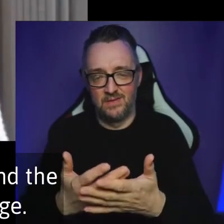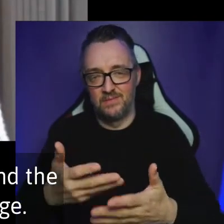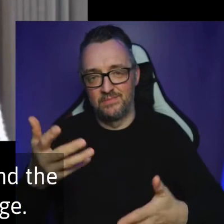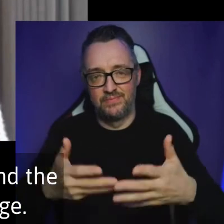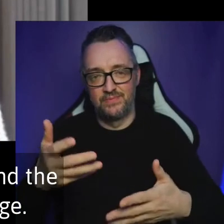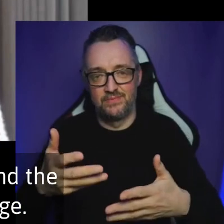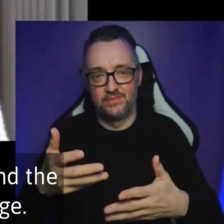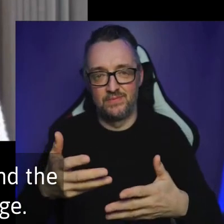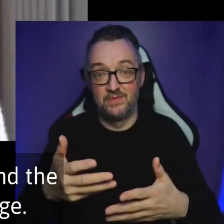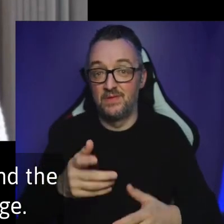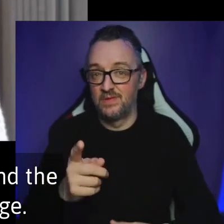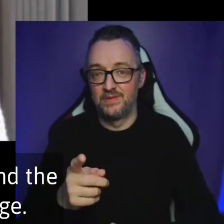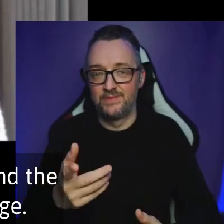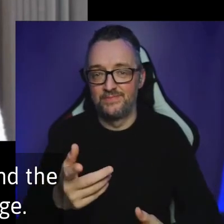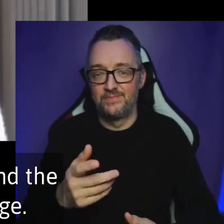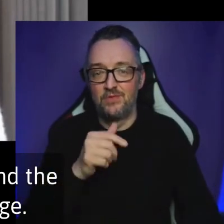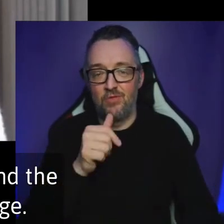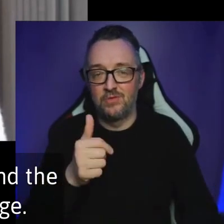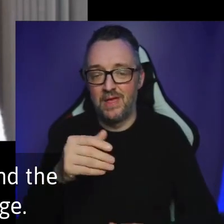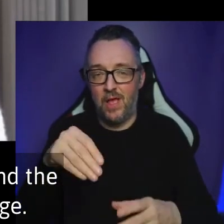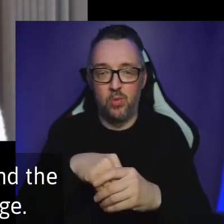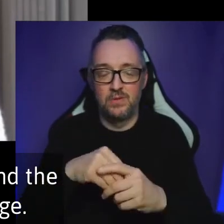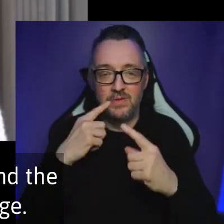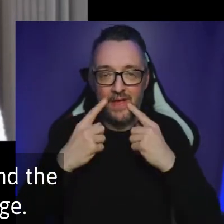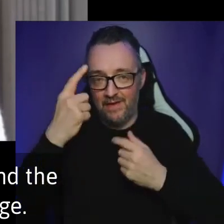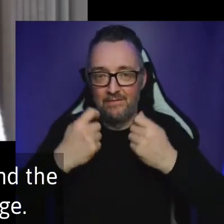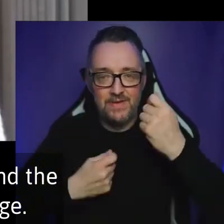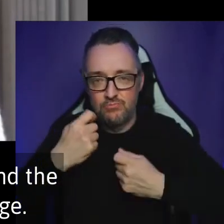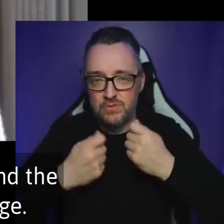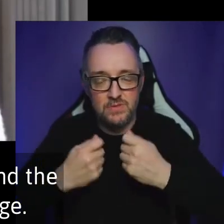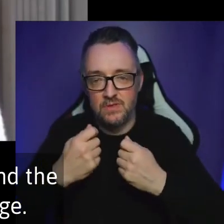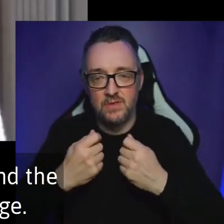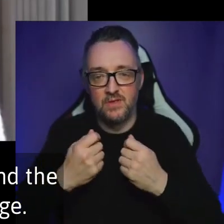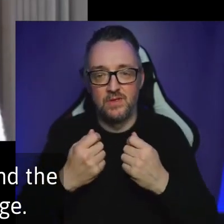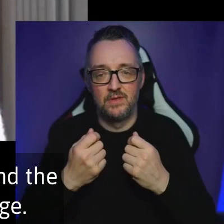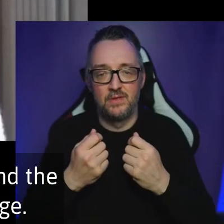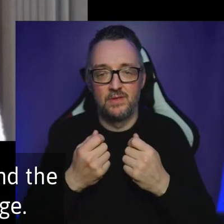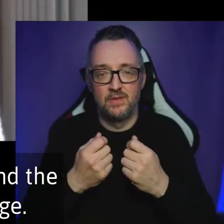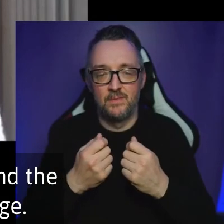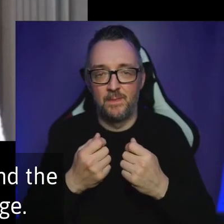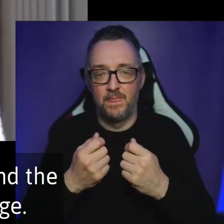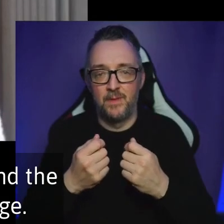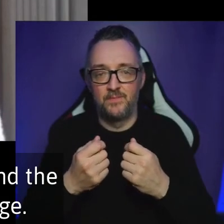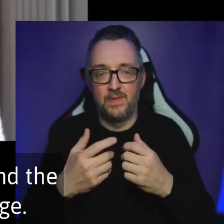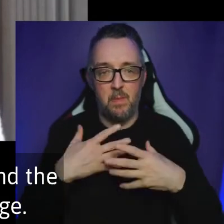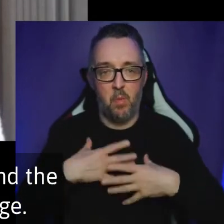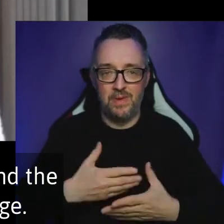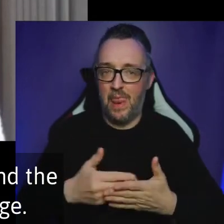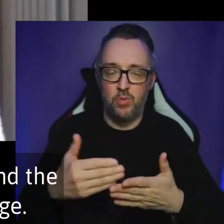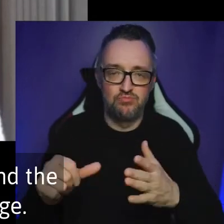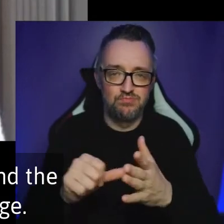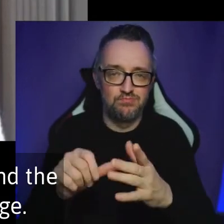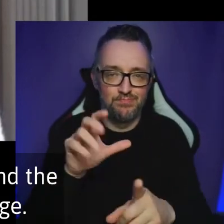ASL. That obviously misses out the facial expression and the body